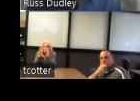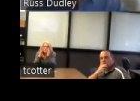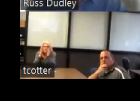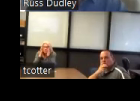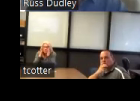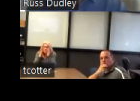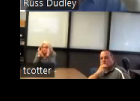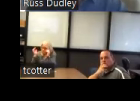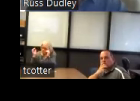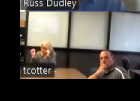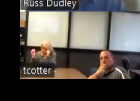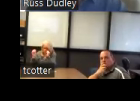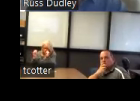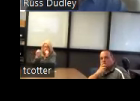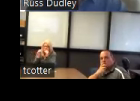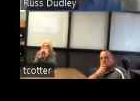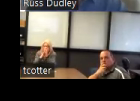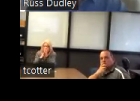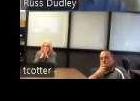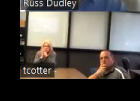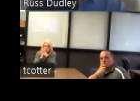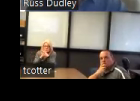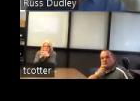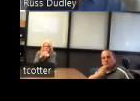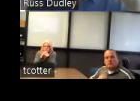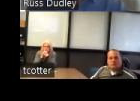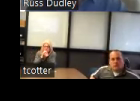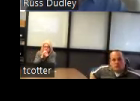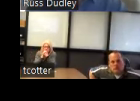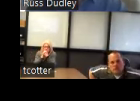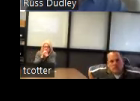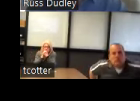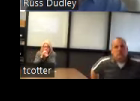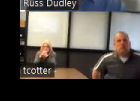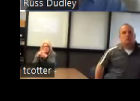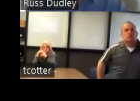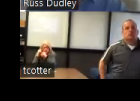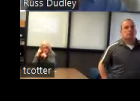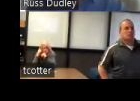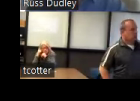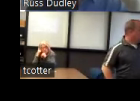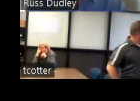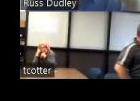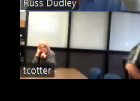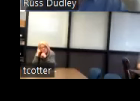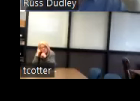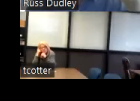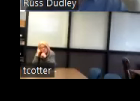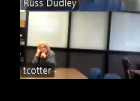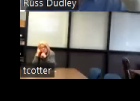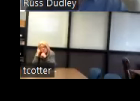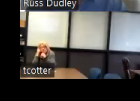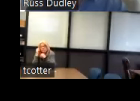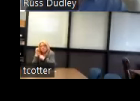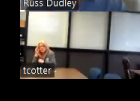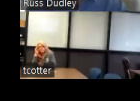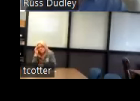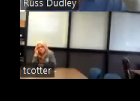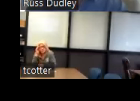an interesting break of how the area was picked, because it does cover our